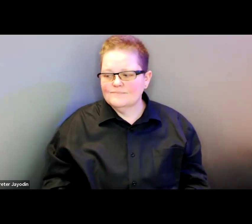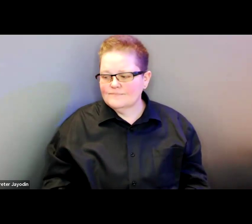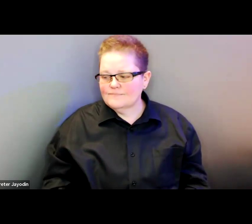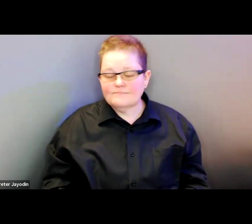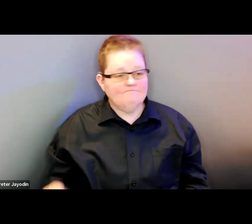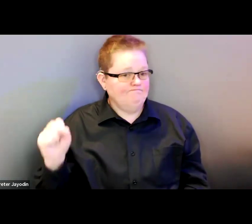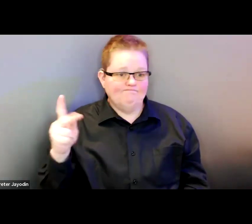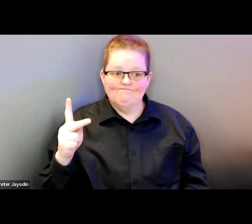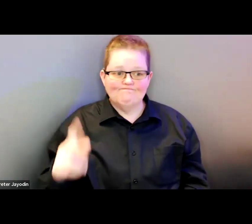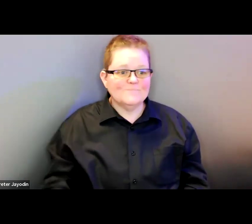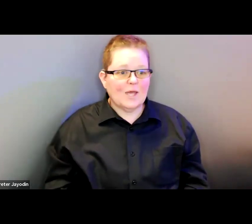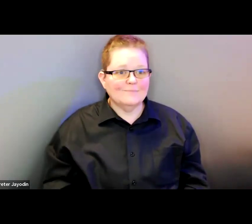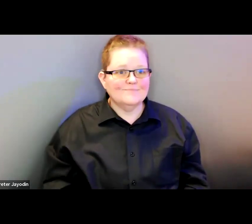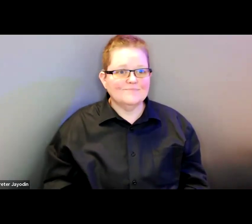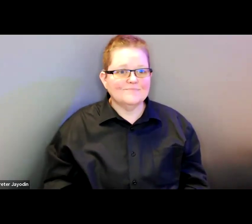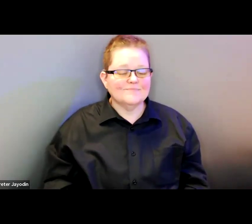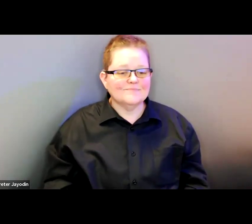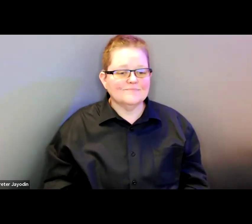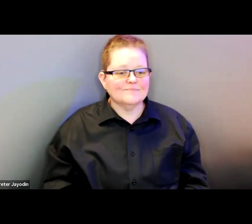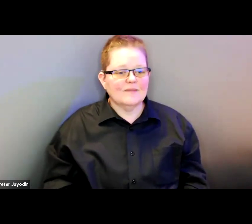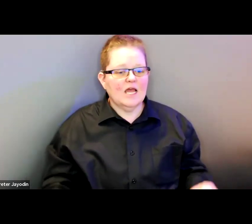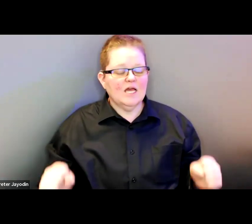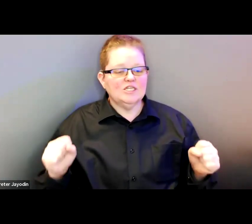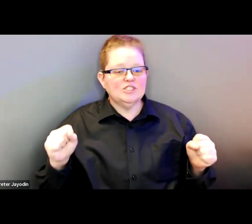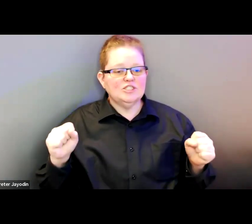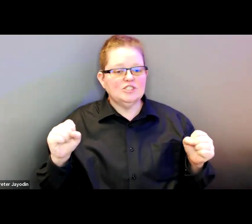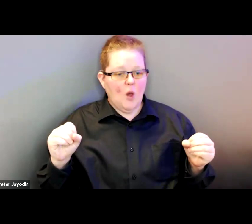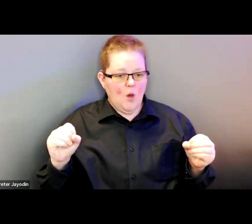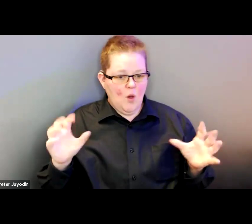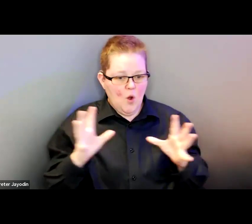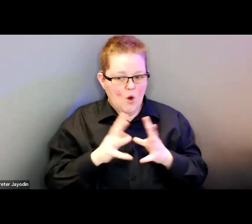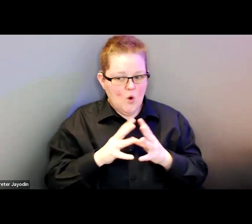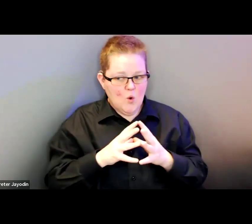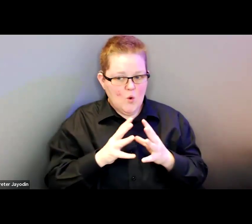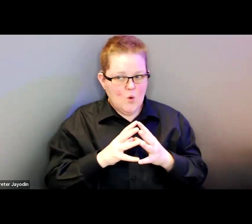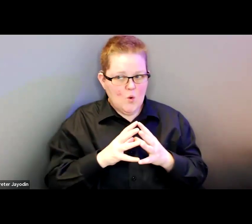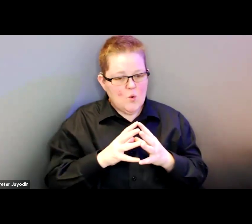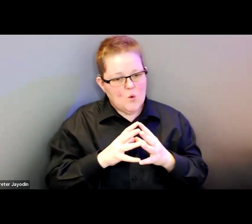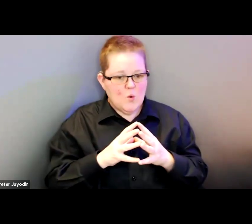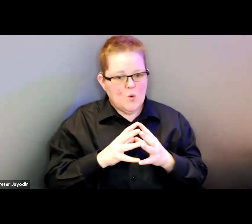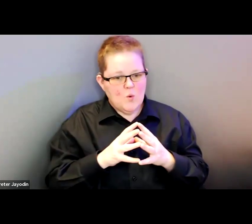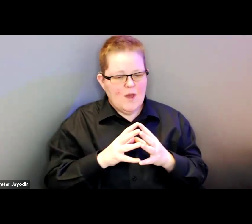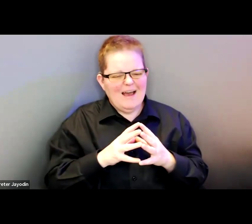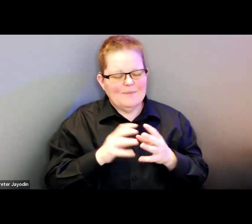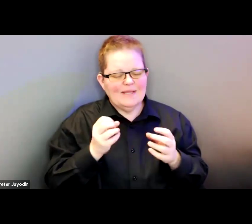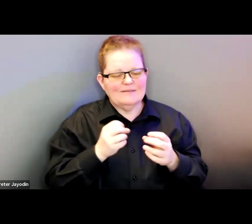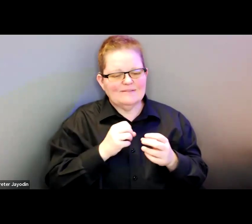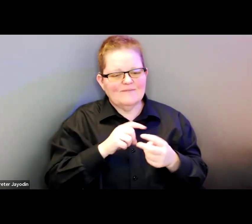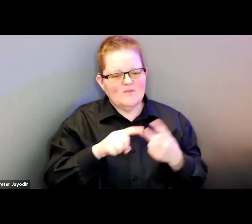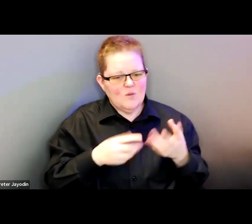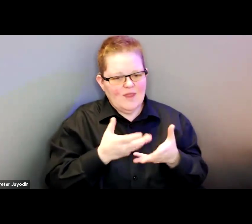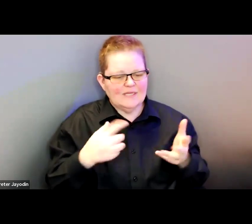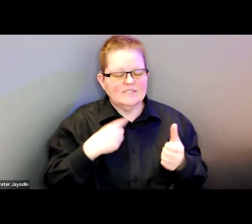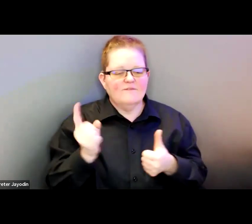Okay, so I think, so I'm hearing a couple of things, and one